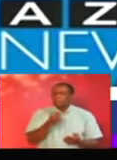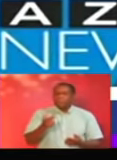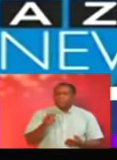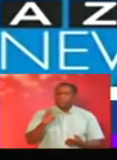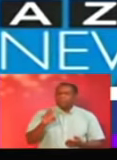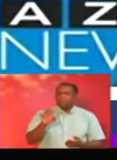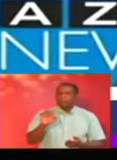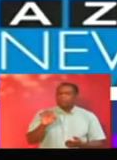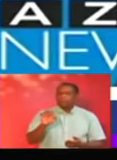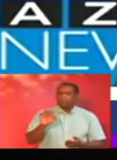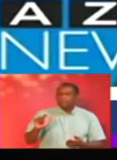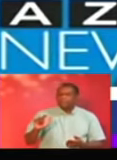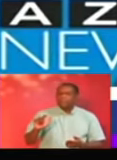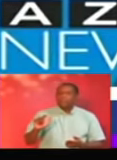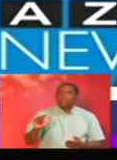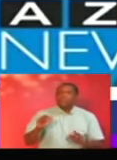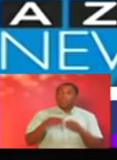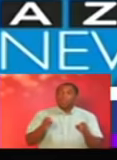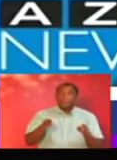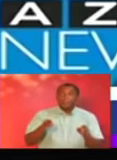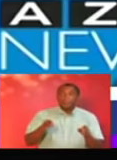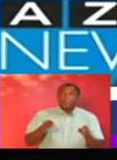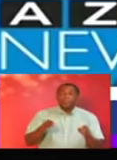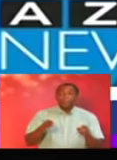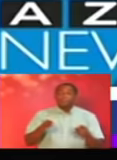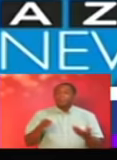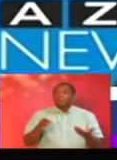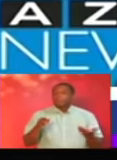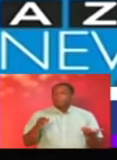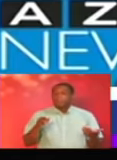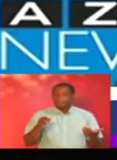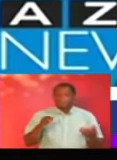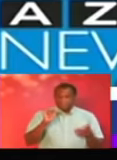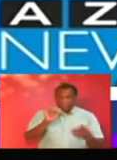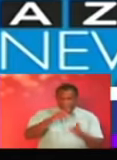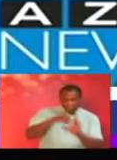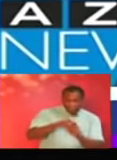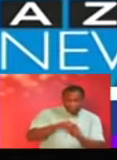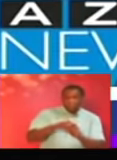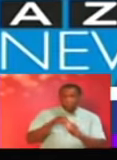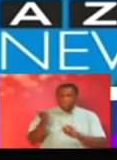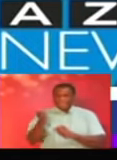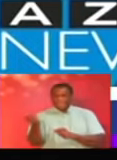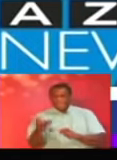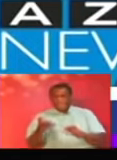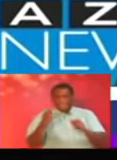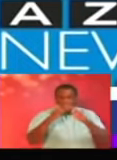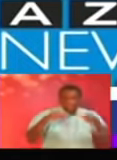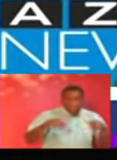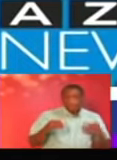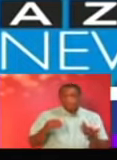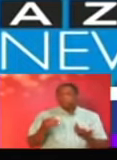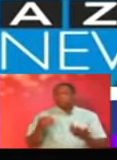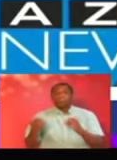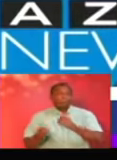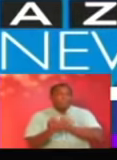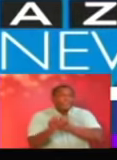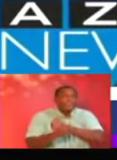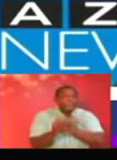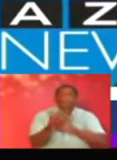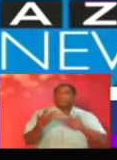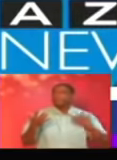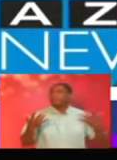include casinos and what about beaches and sport, both non-contact and contact sport? So thank